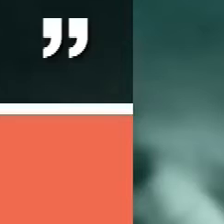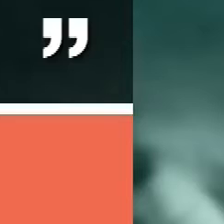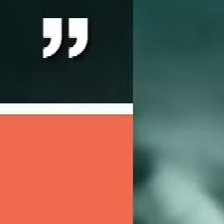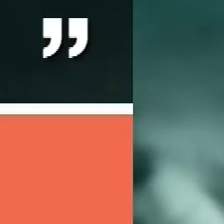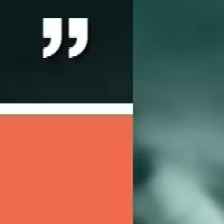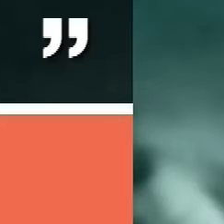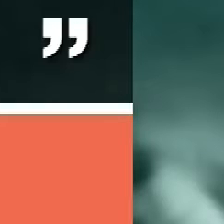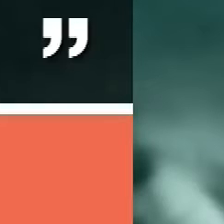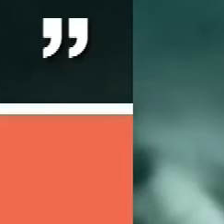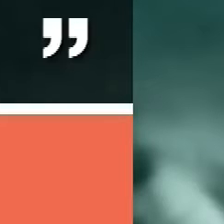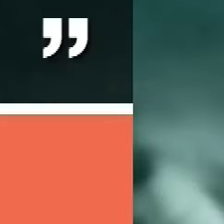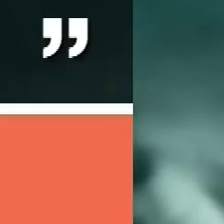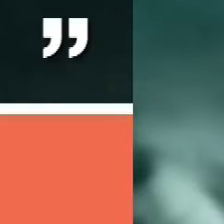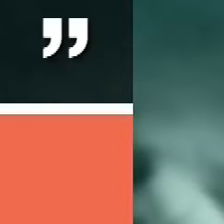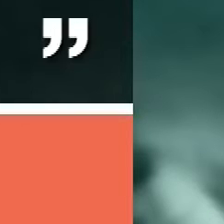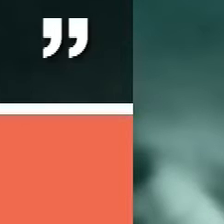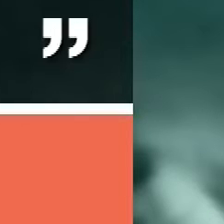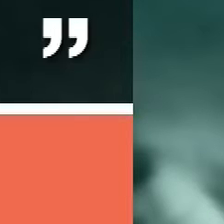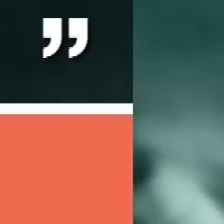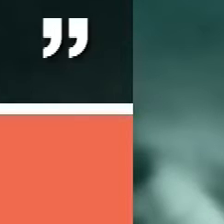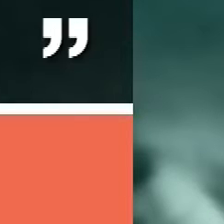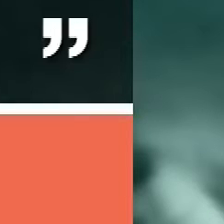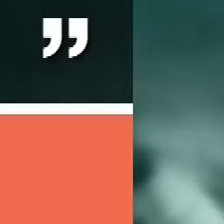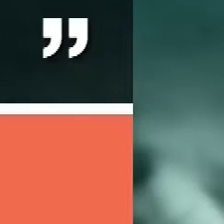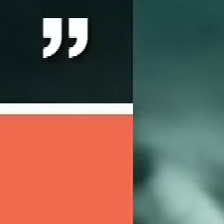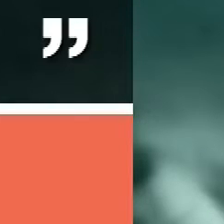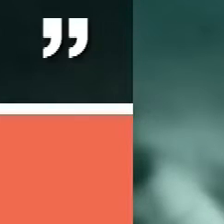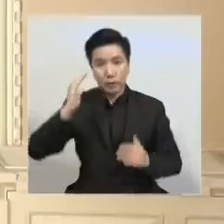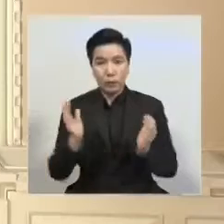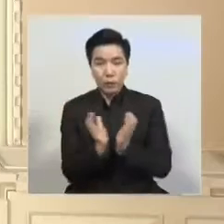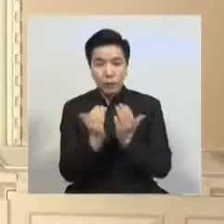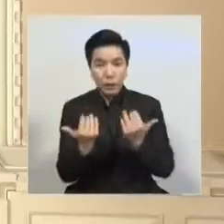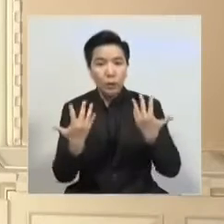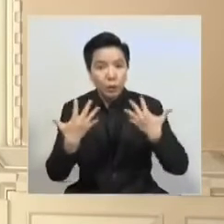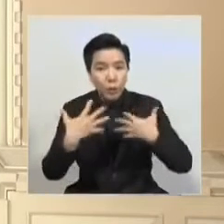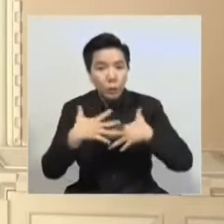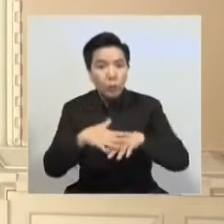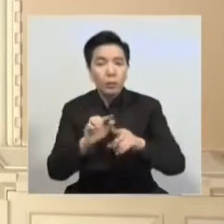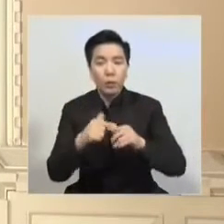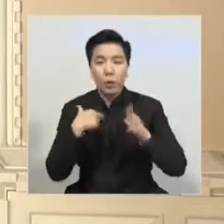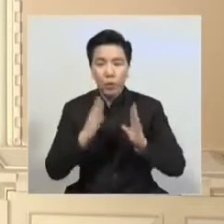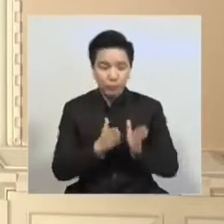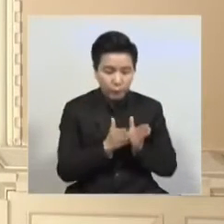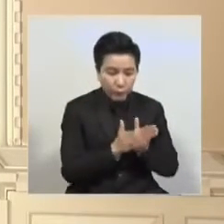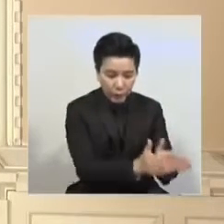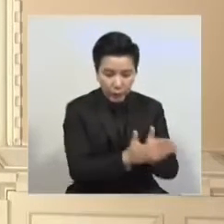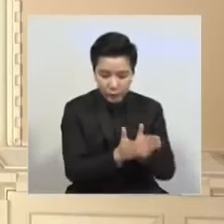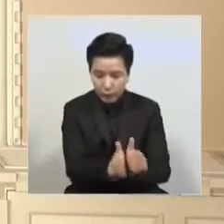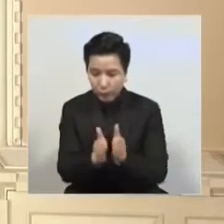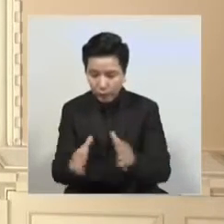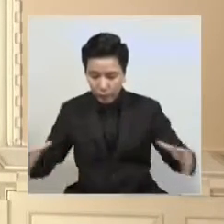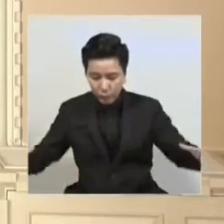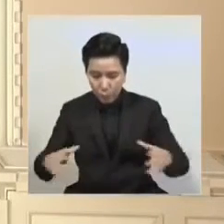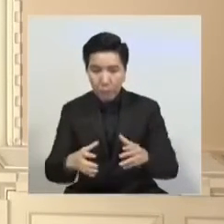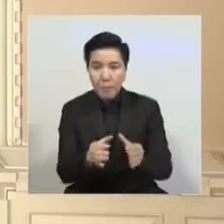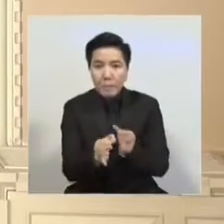counting on the people to help make this fight a success. Yeah. So it showed that he is at the driver's seat. He